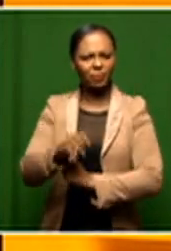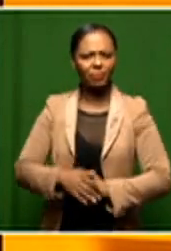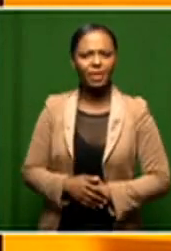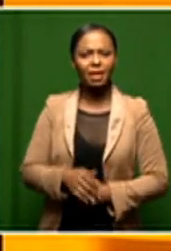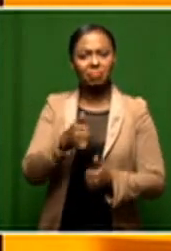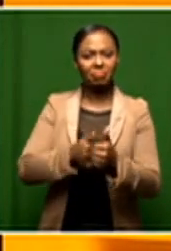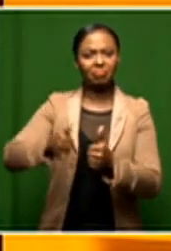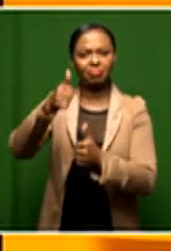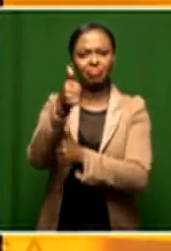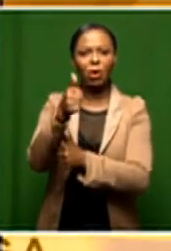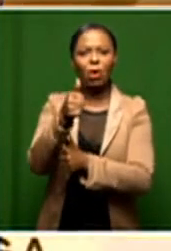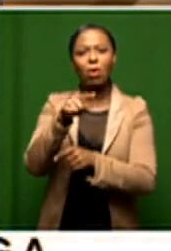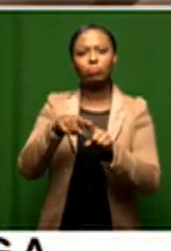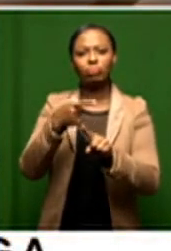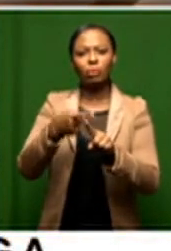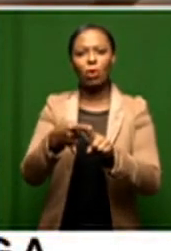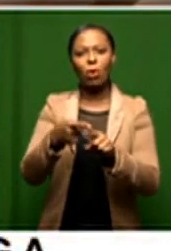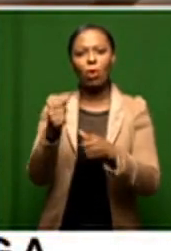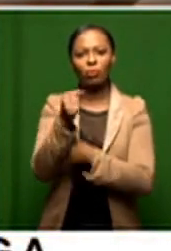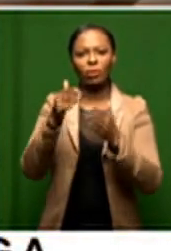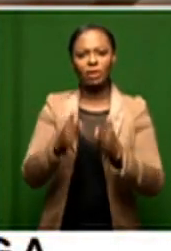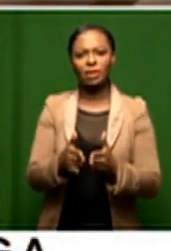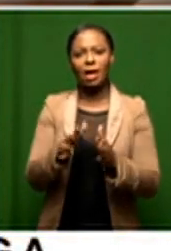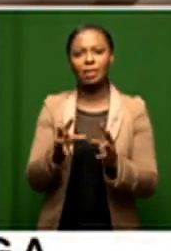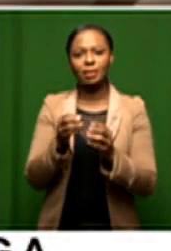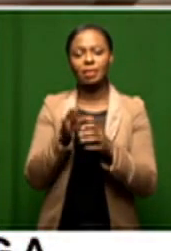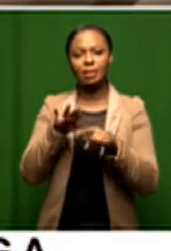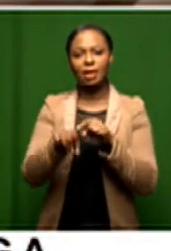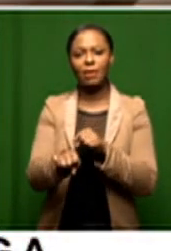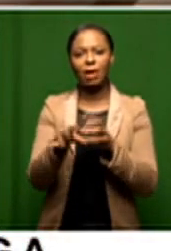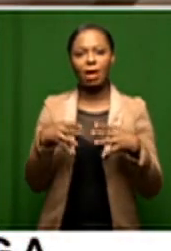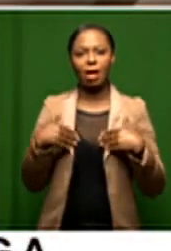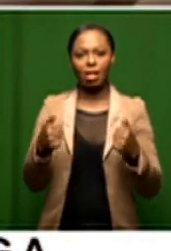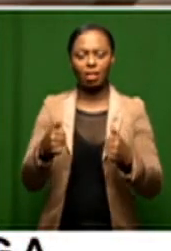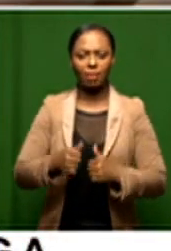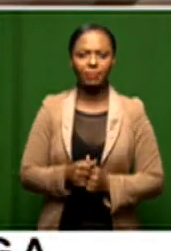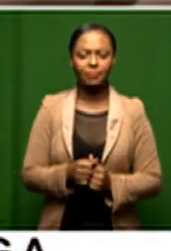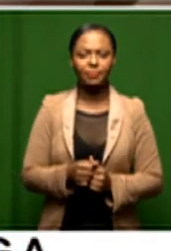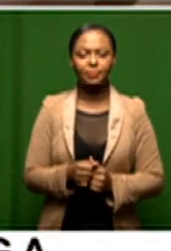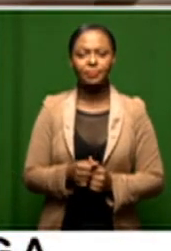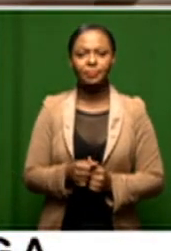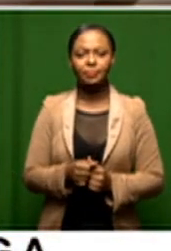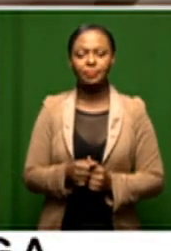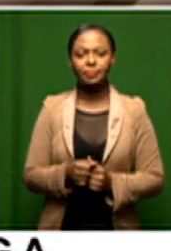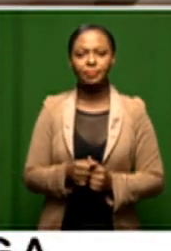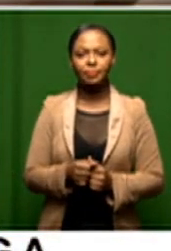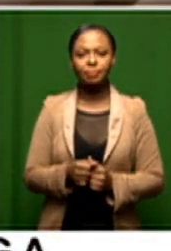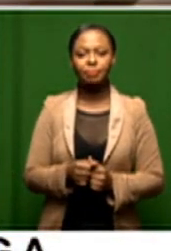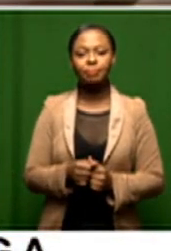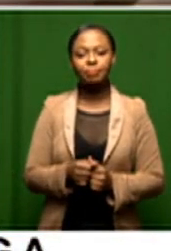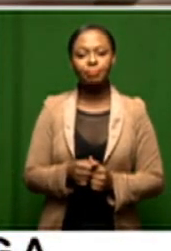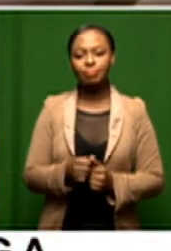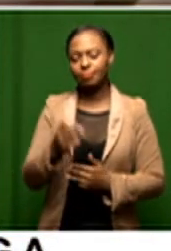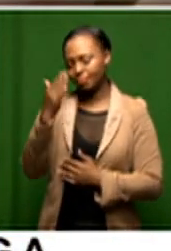Executive Officer of Discovery Health, Ryan Noach. Thanks so much for your time. Welcome to Morning Live. Good morning, Sakina, and thanks for having